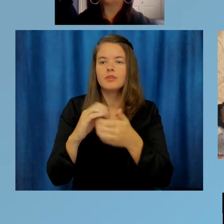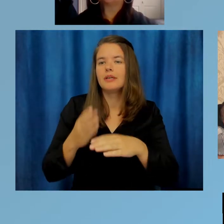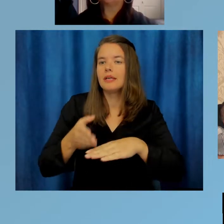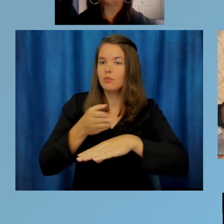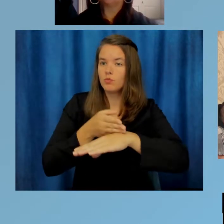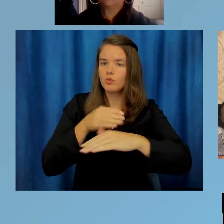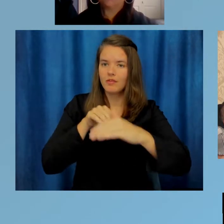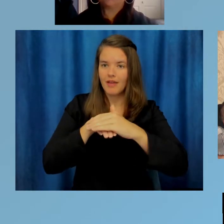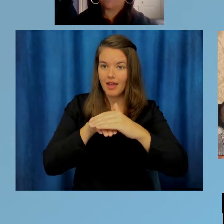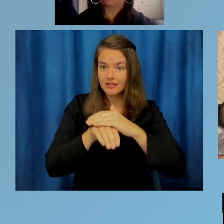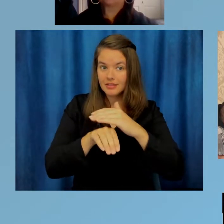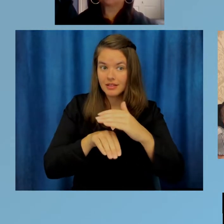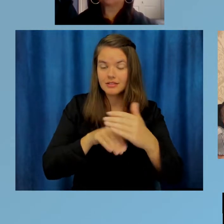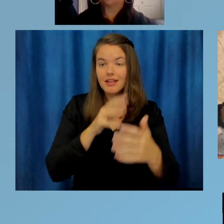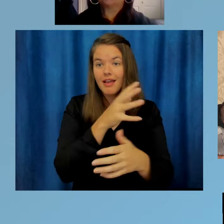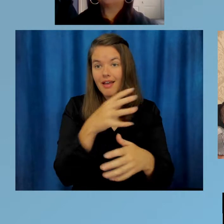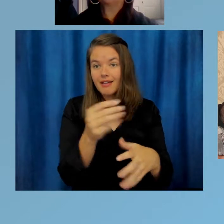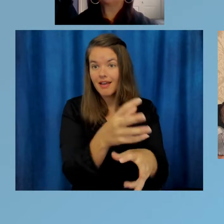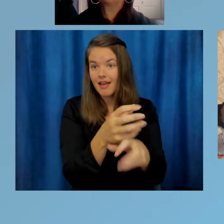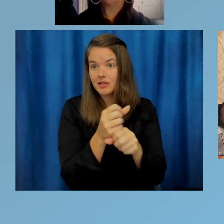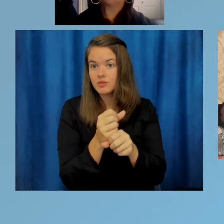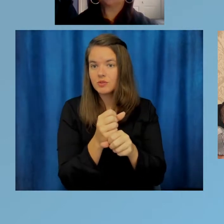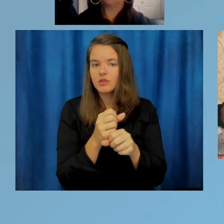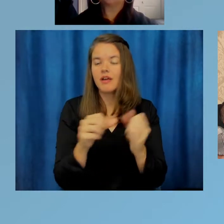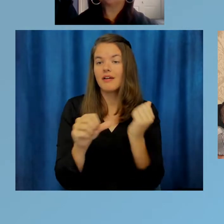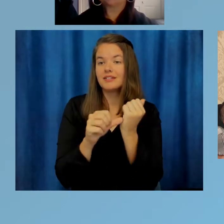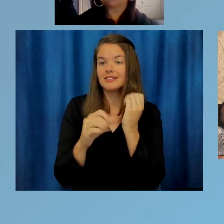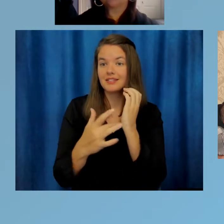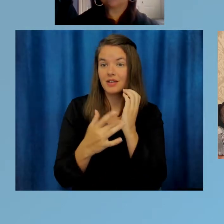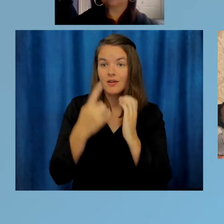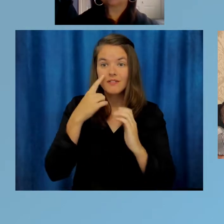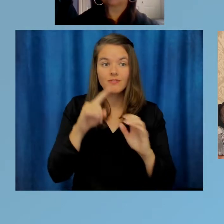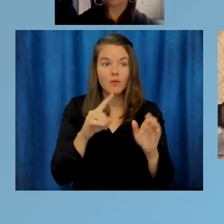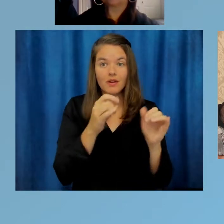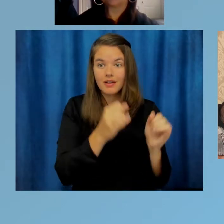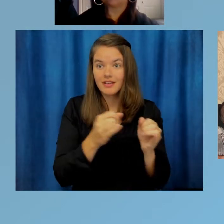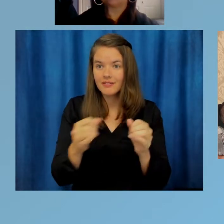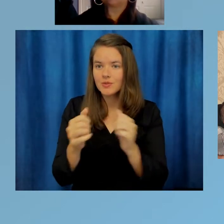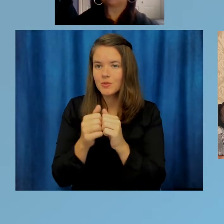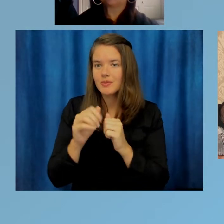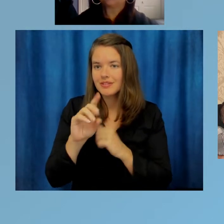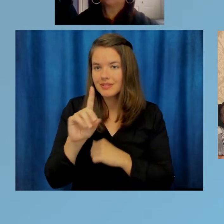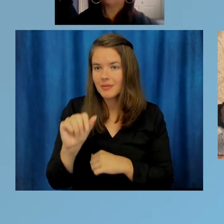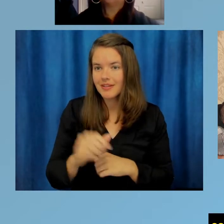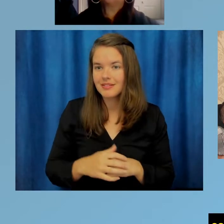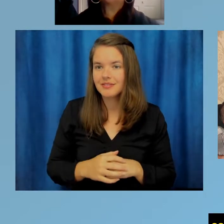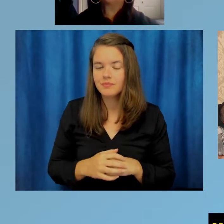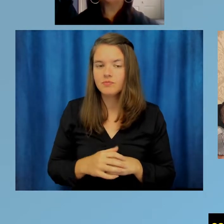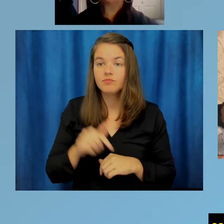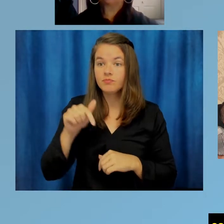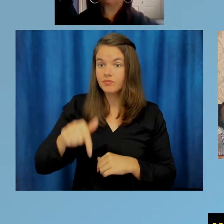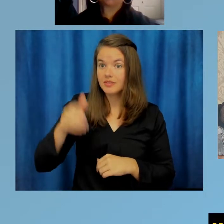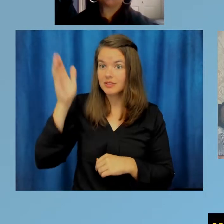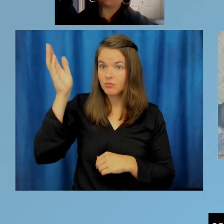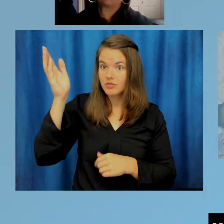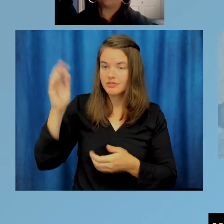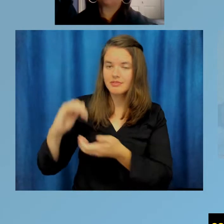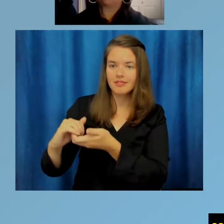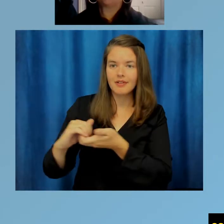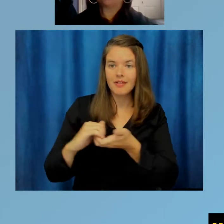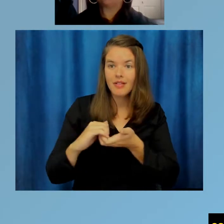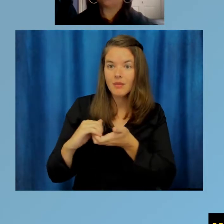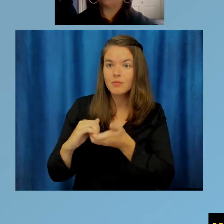improve access to and acquisition of assistive technologies for individuals with disabilities. This presentation is